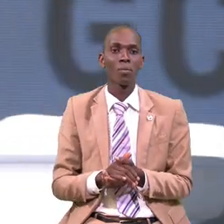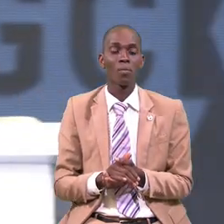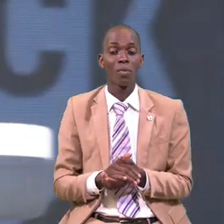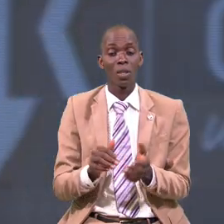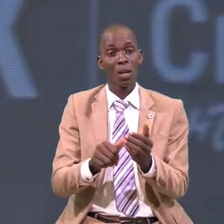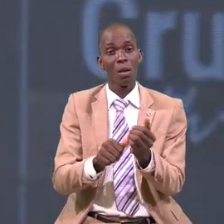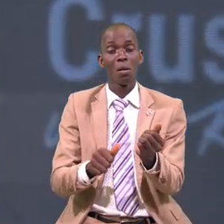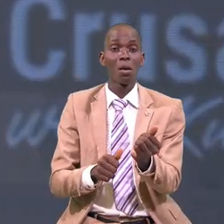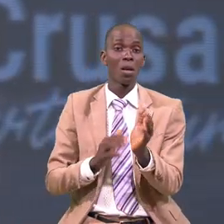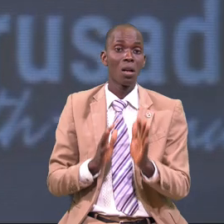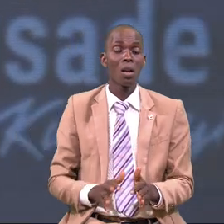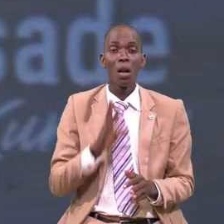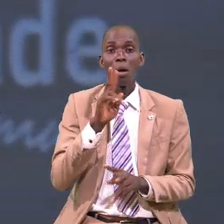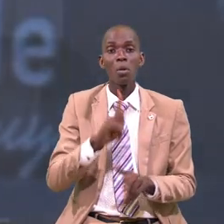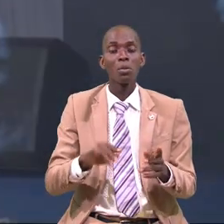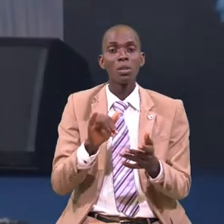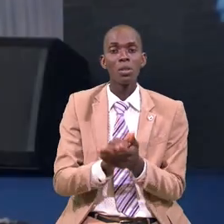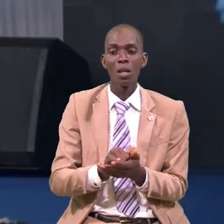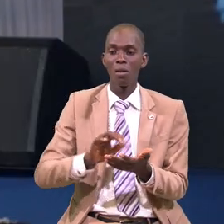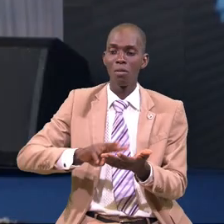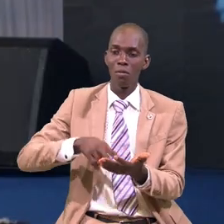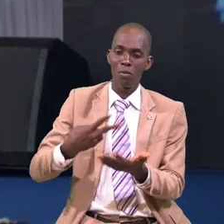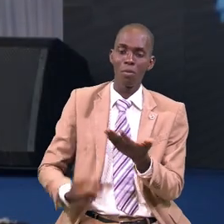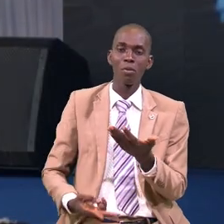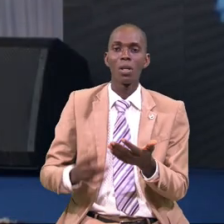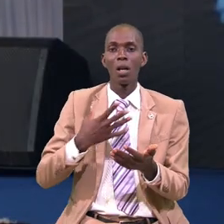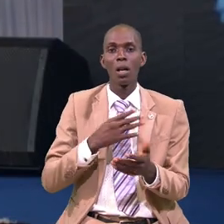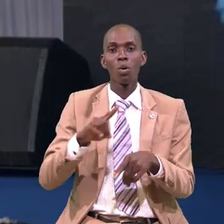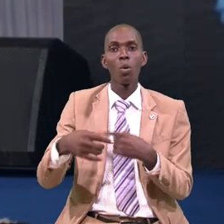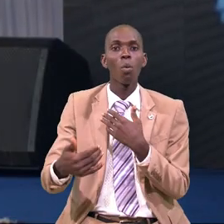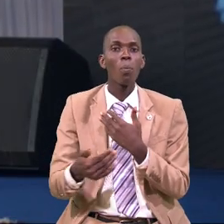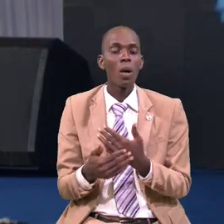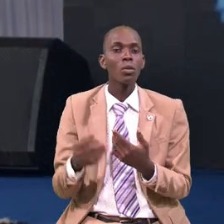Backsliders are the people that slide back away from God.